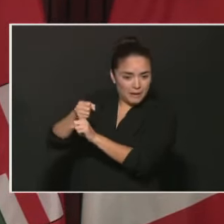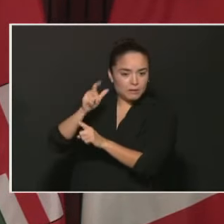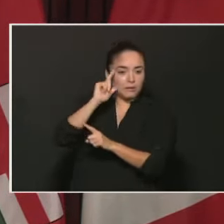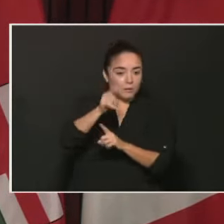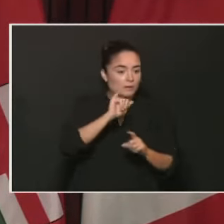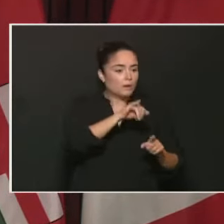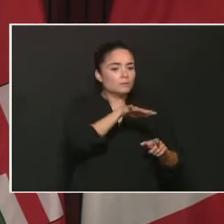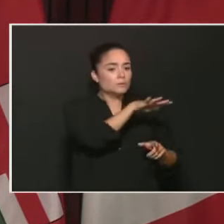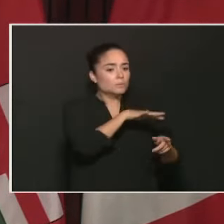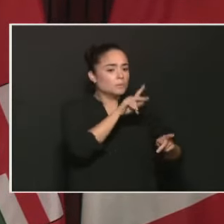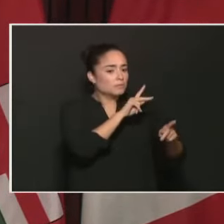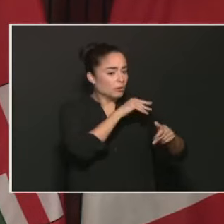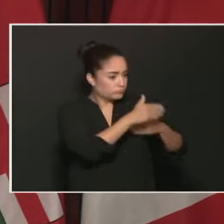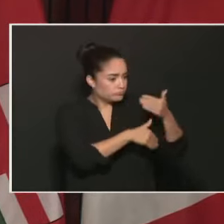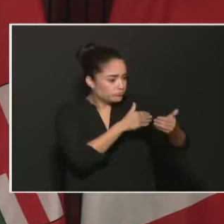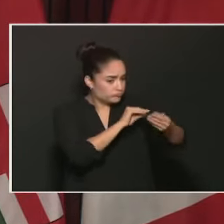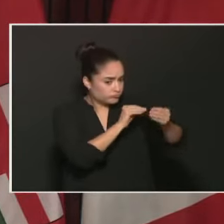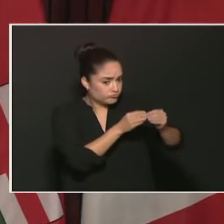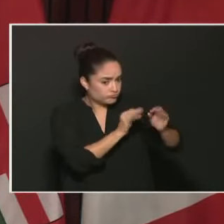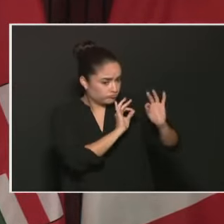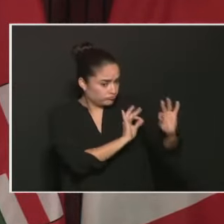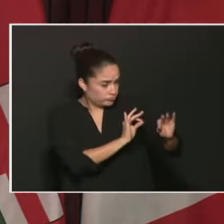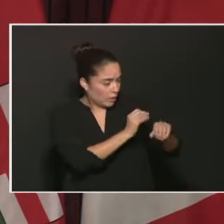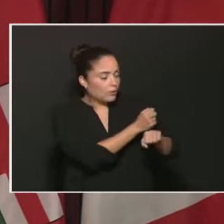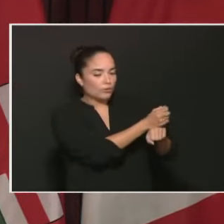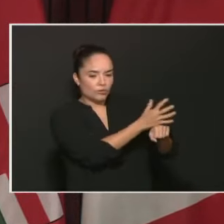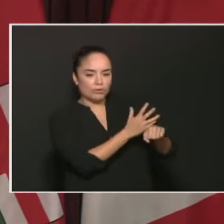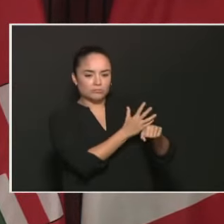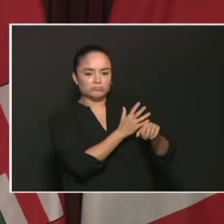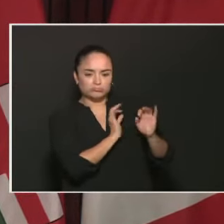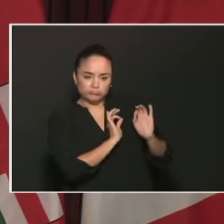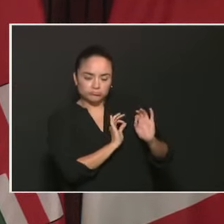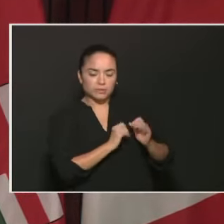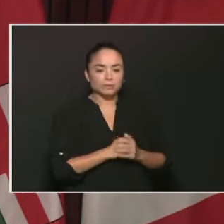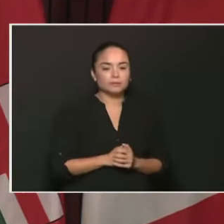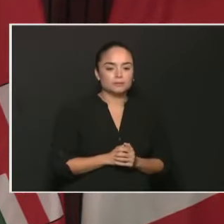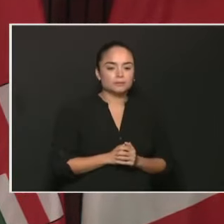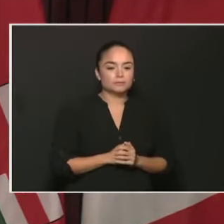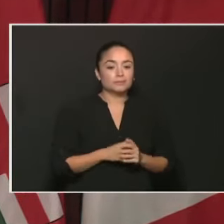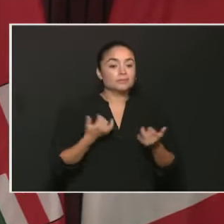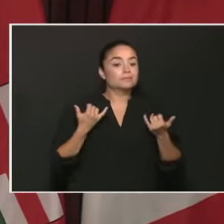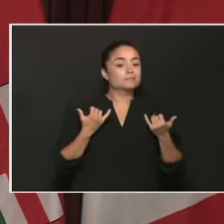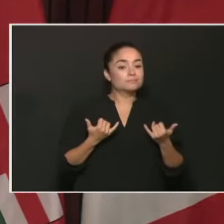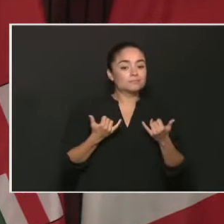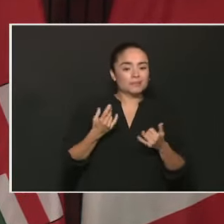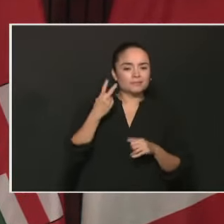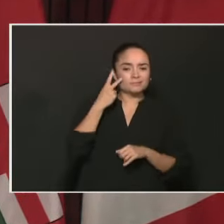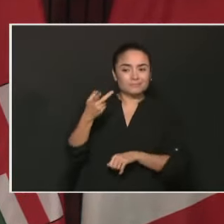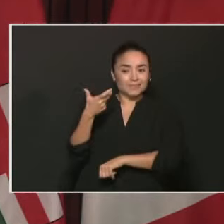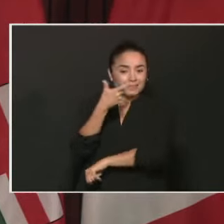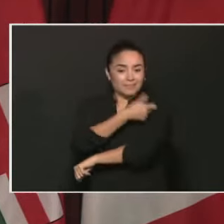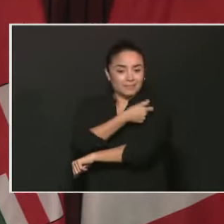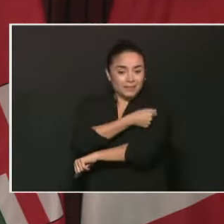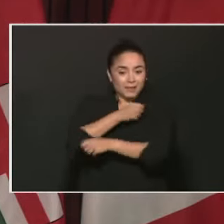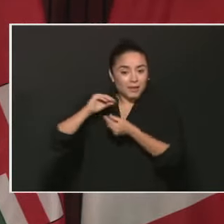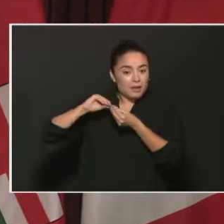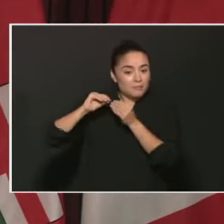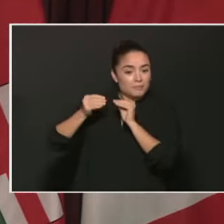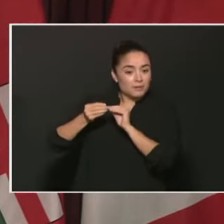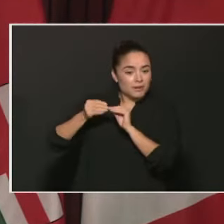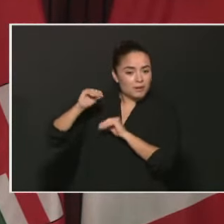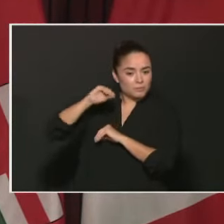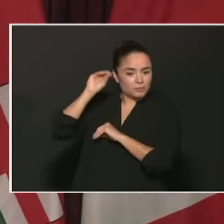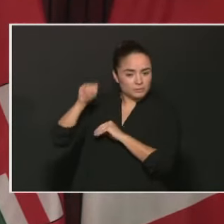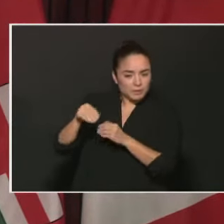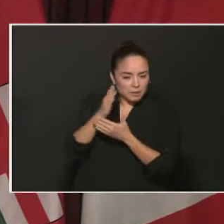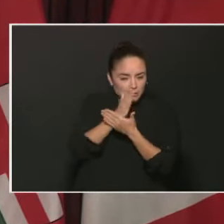there are significant regional differences across Ontario now, even just with immunization rates. I have to thank the people